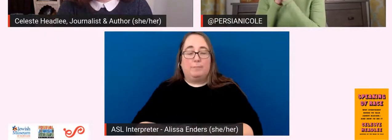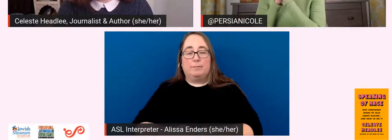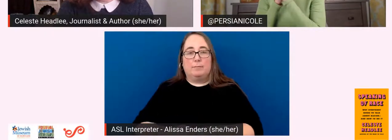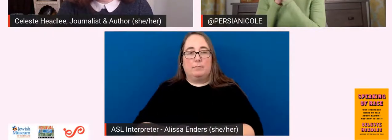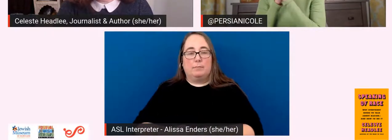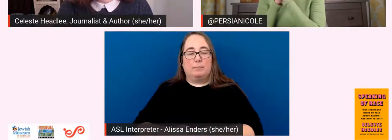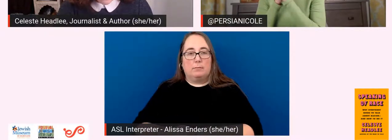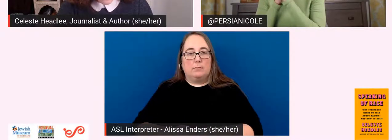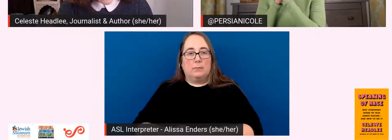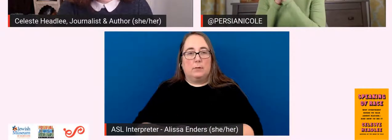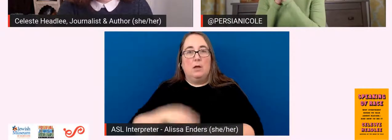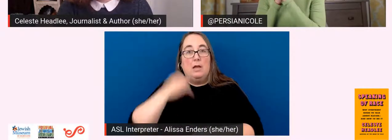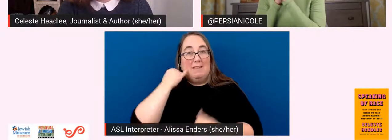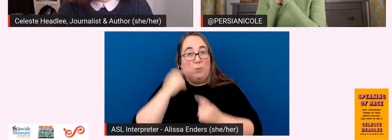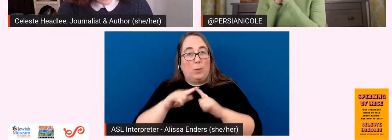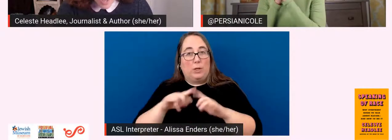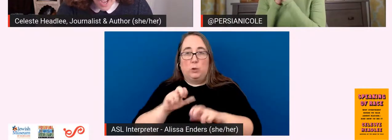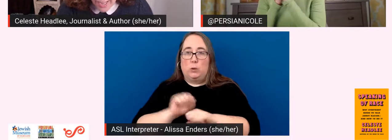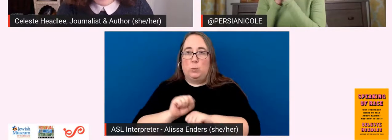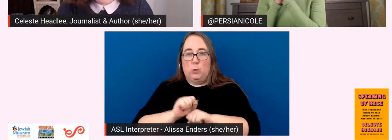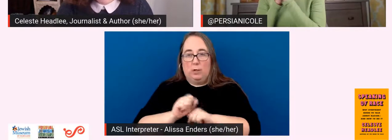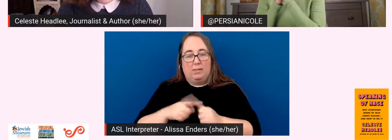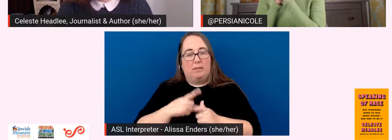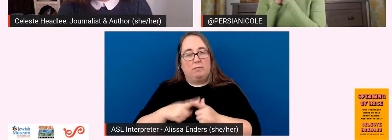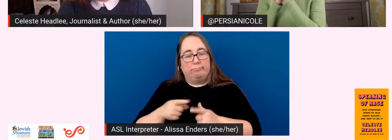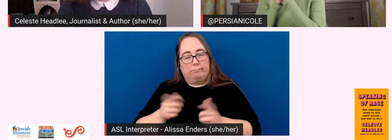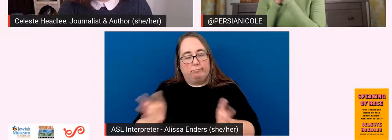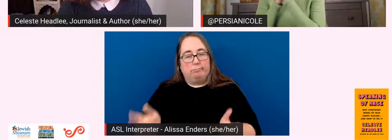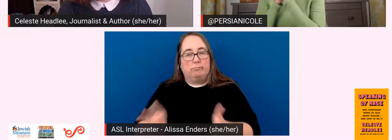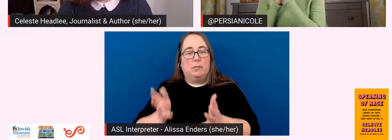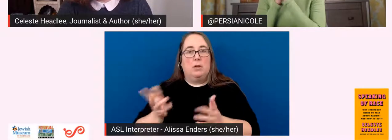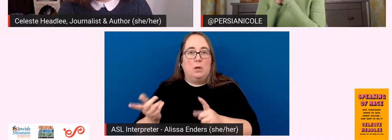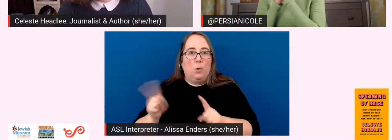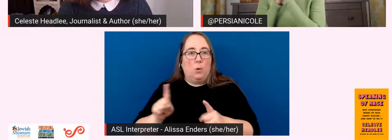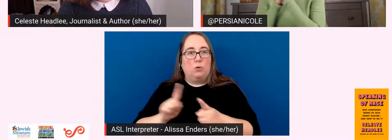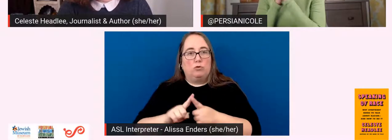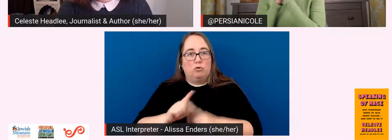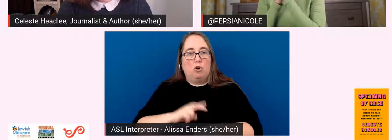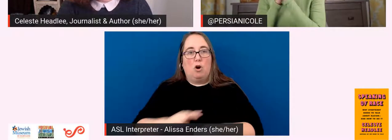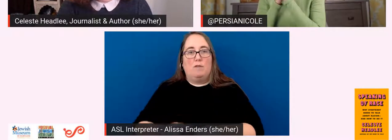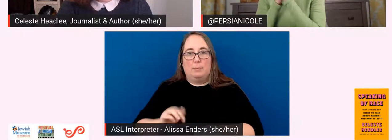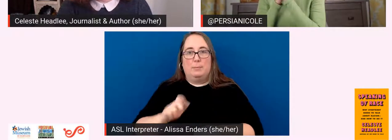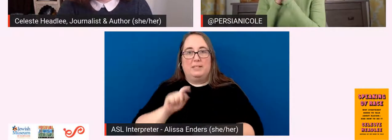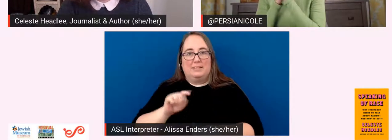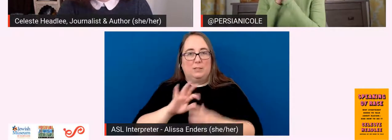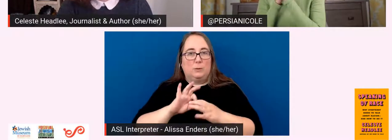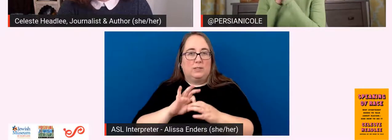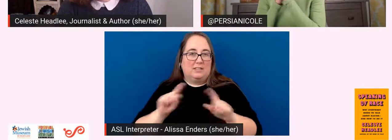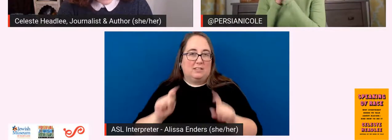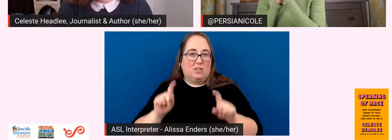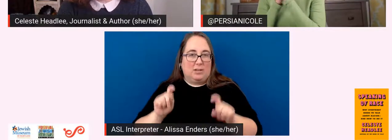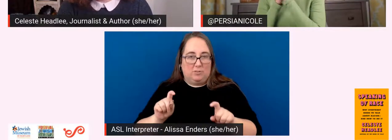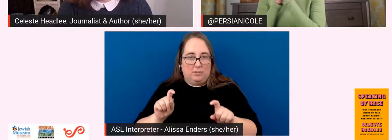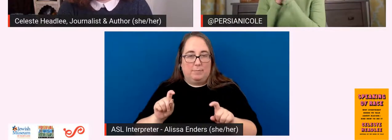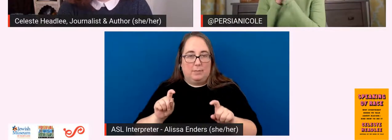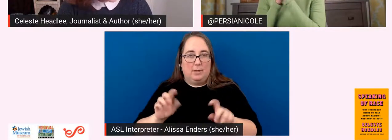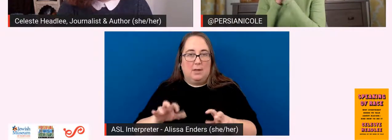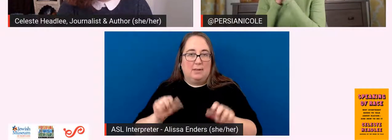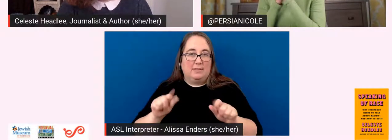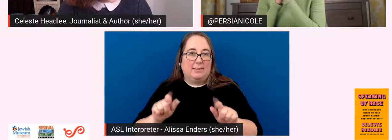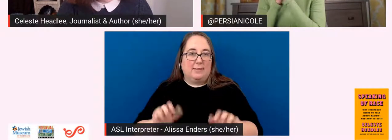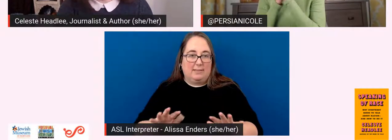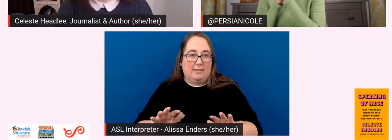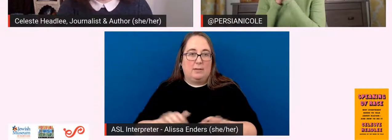you want to do this work, I highly suggest you go to the Harvard Implicit Association test and take a test.